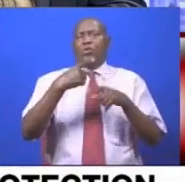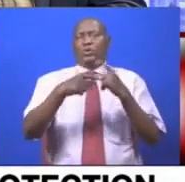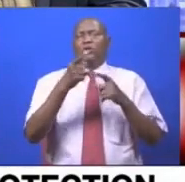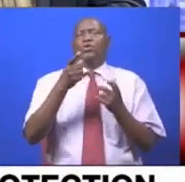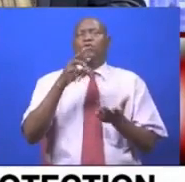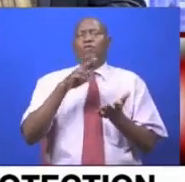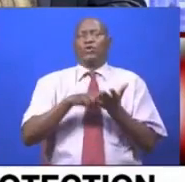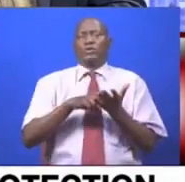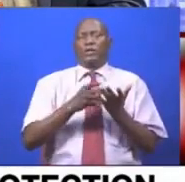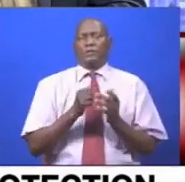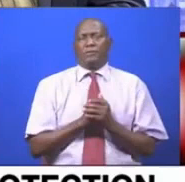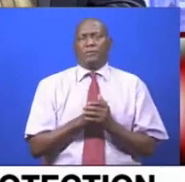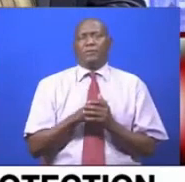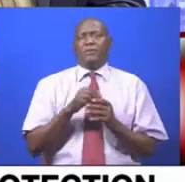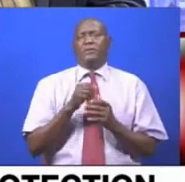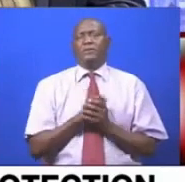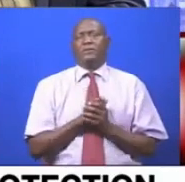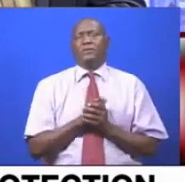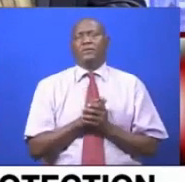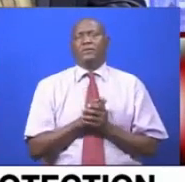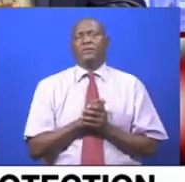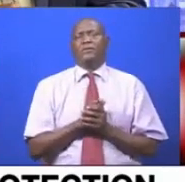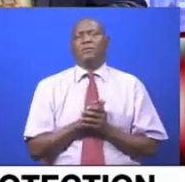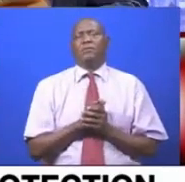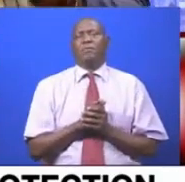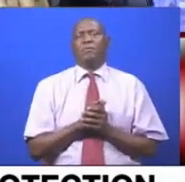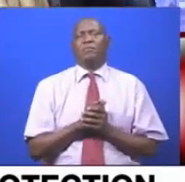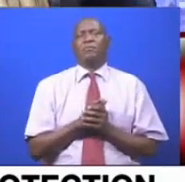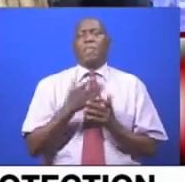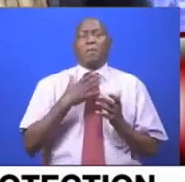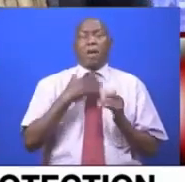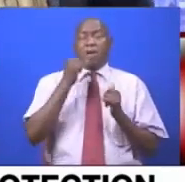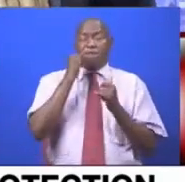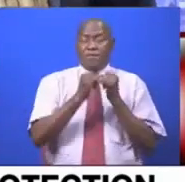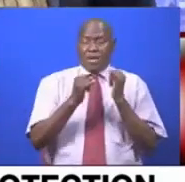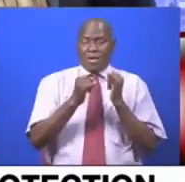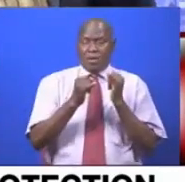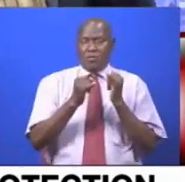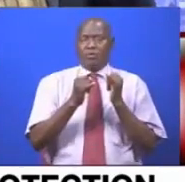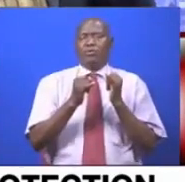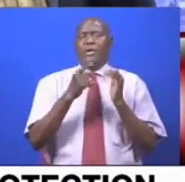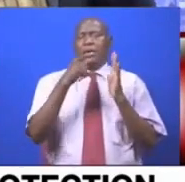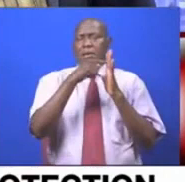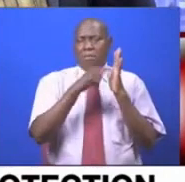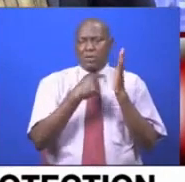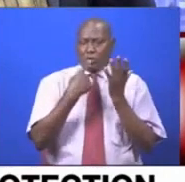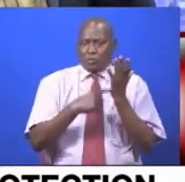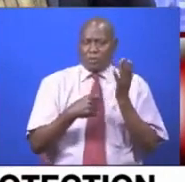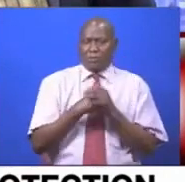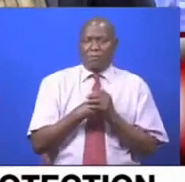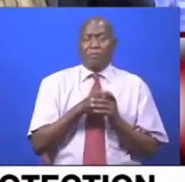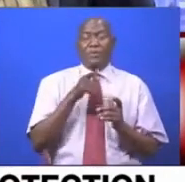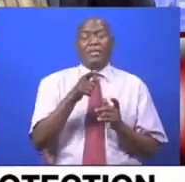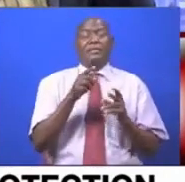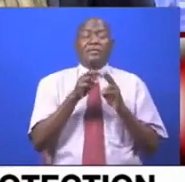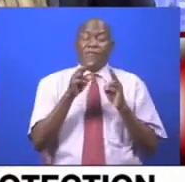voting. Thank you very much, Grace. My final remarks would be that it is